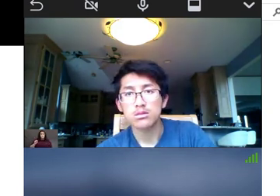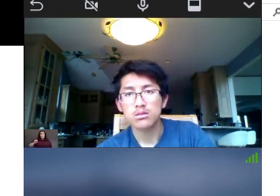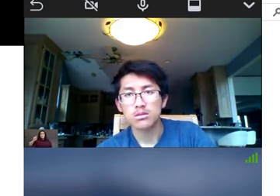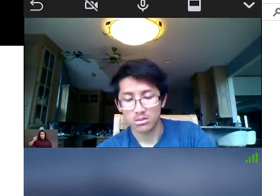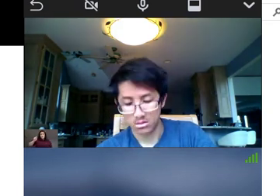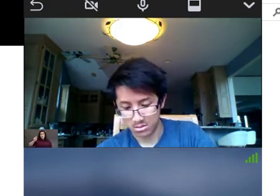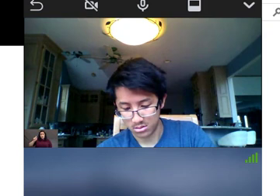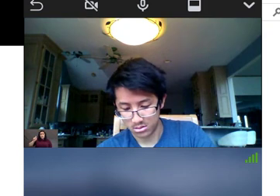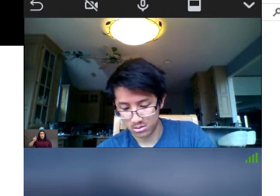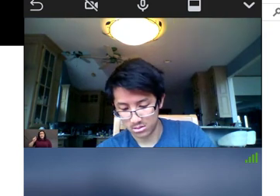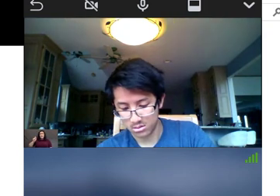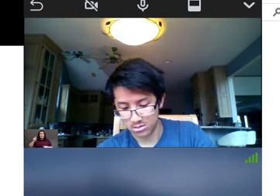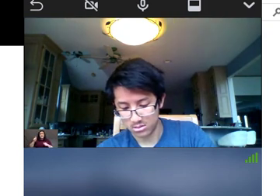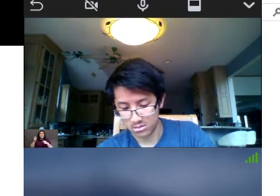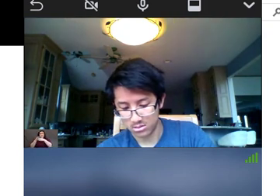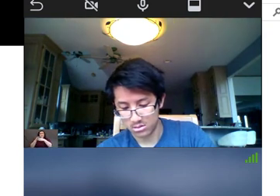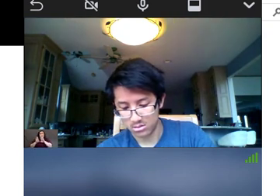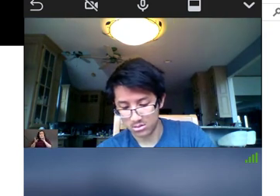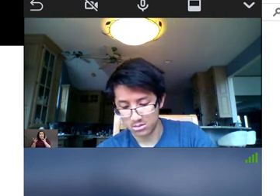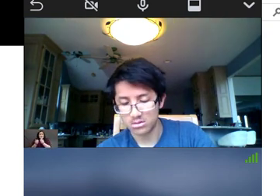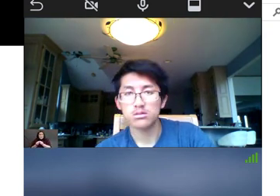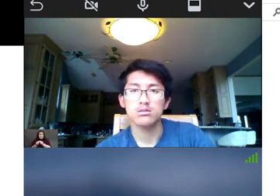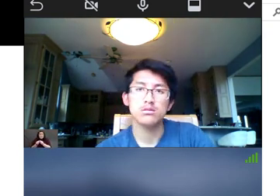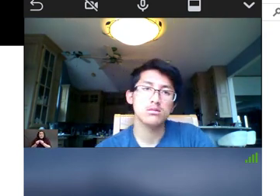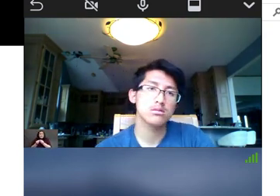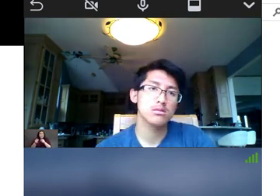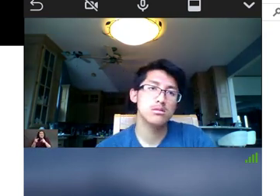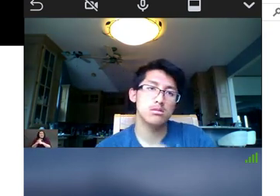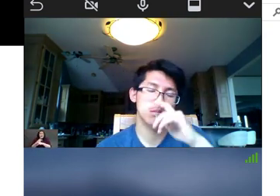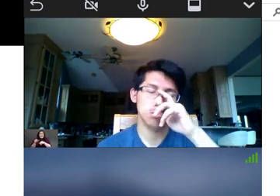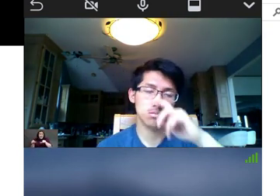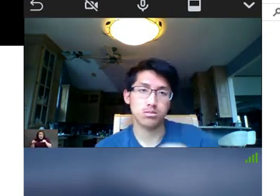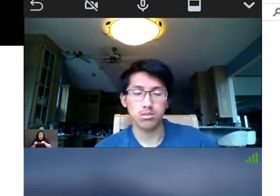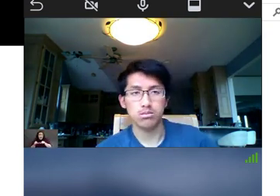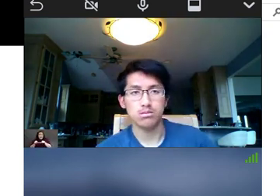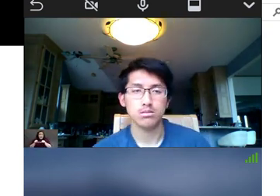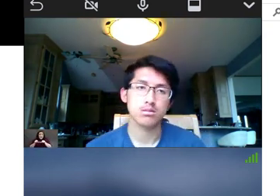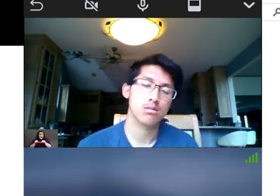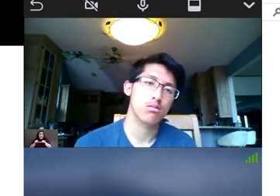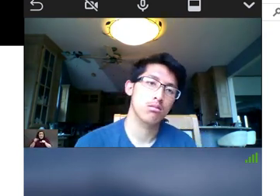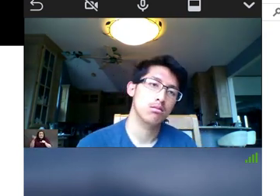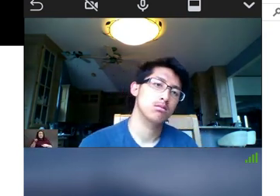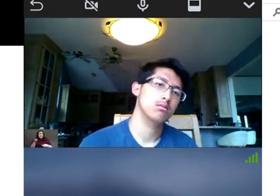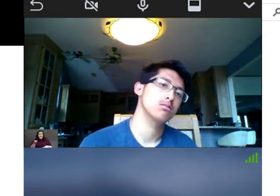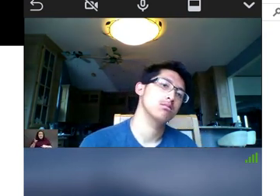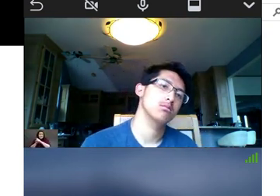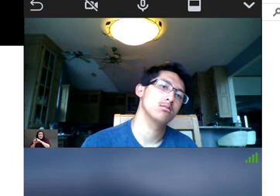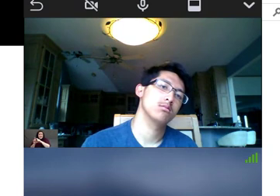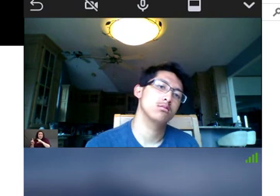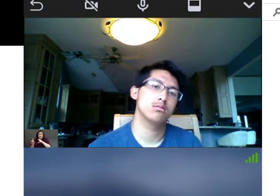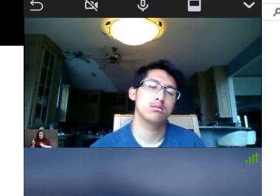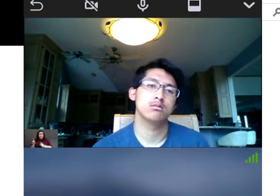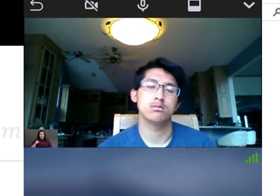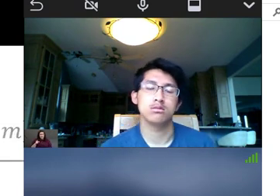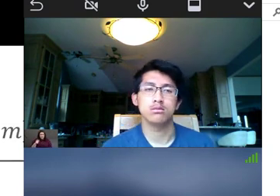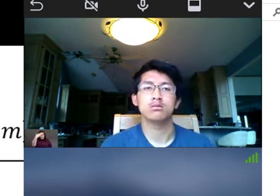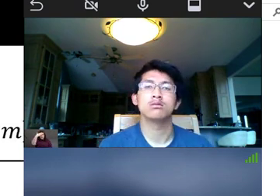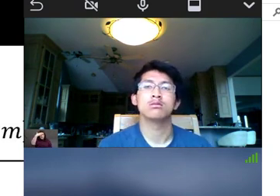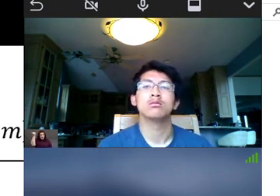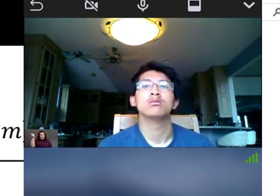get from kilograms per second to meters per second. If you ever forget that equation, you can always check the units.